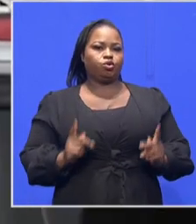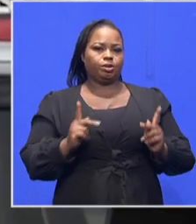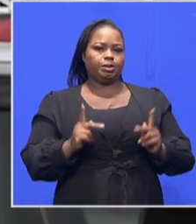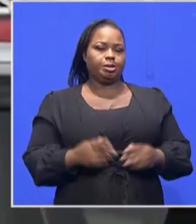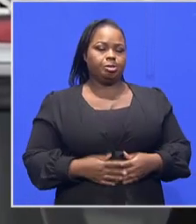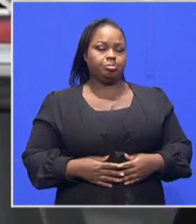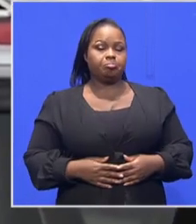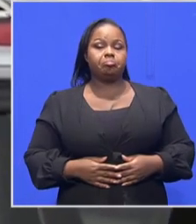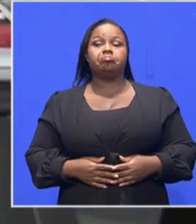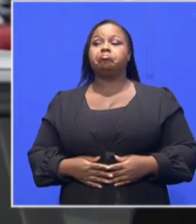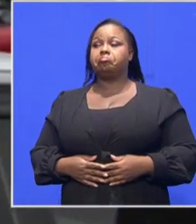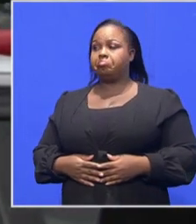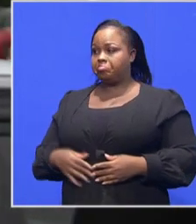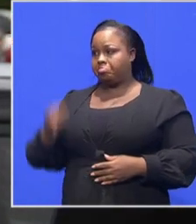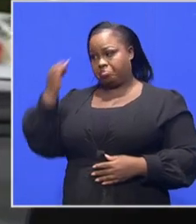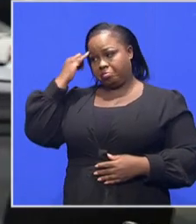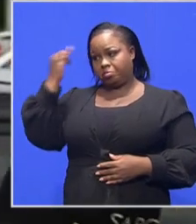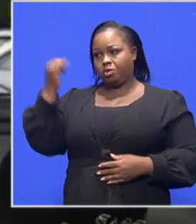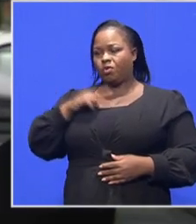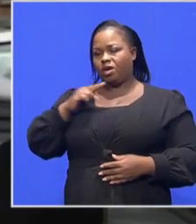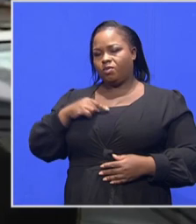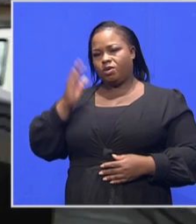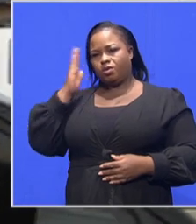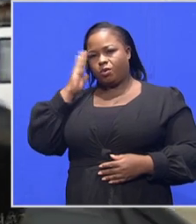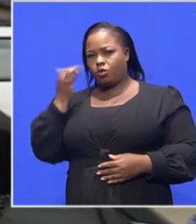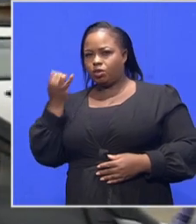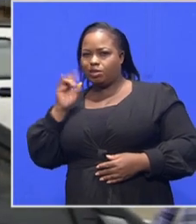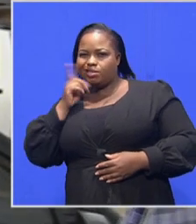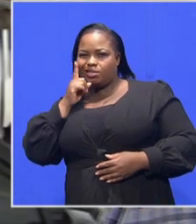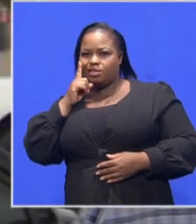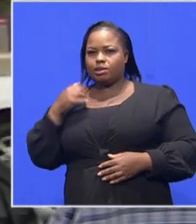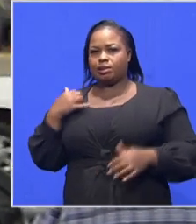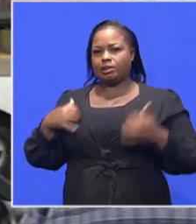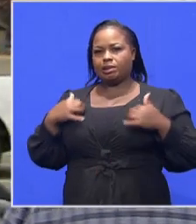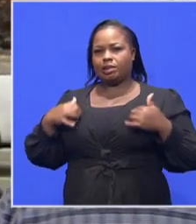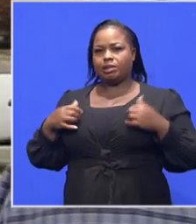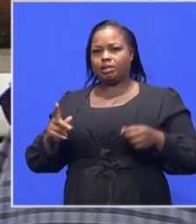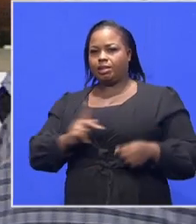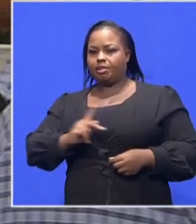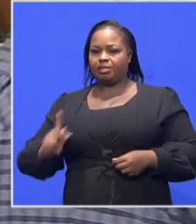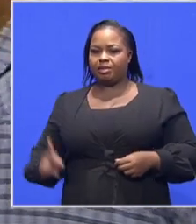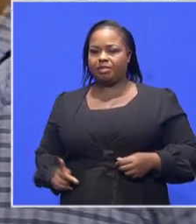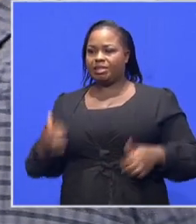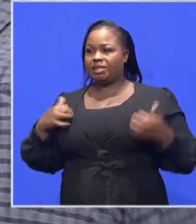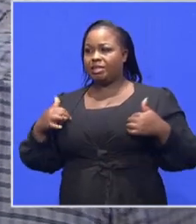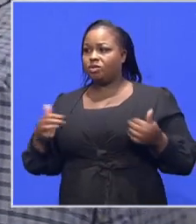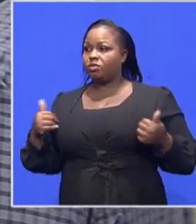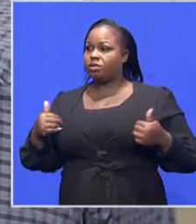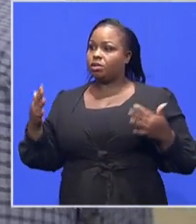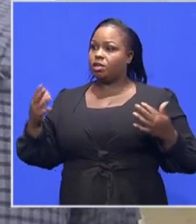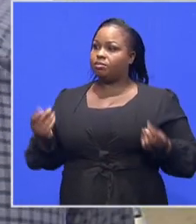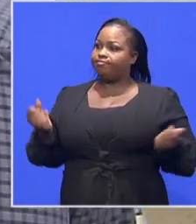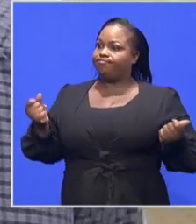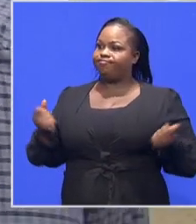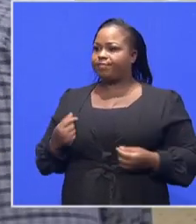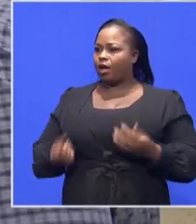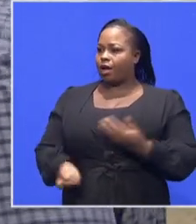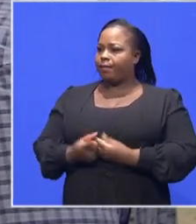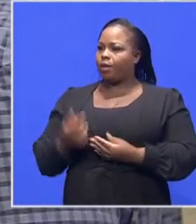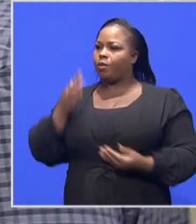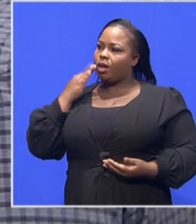of ideas. We know it's a feasibility study. You are excited, the Premier is excited. When are we going to see something happening on the